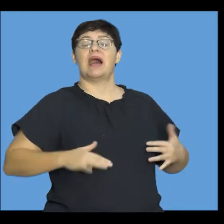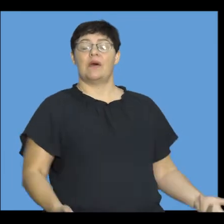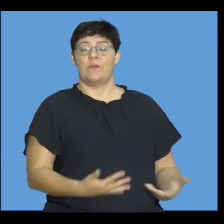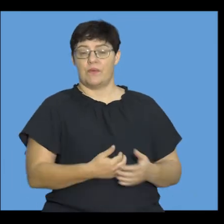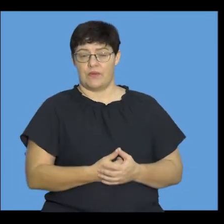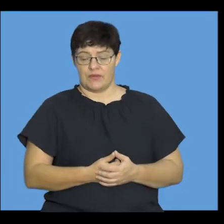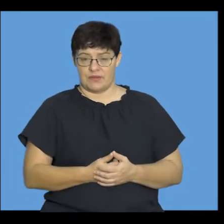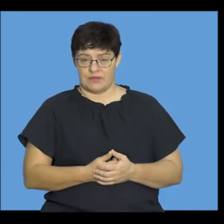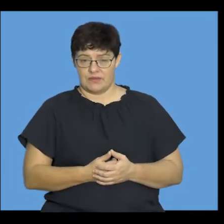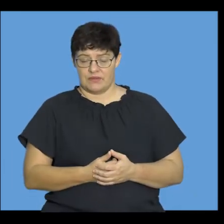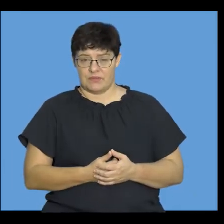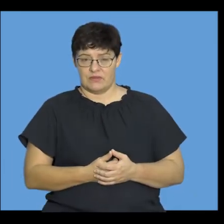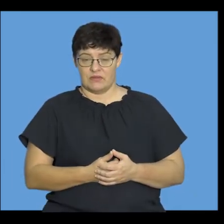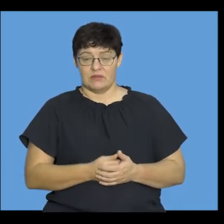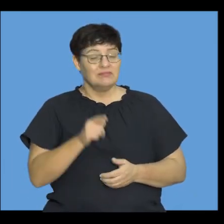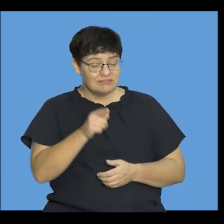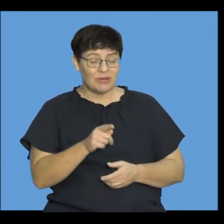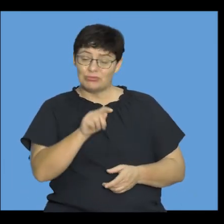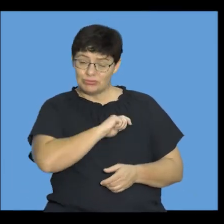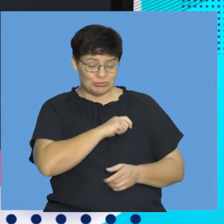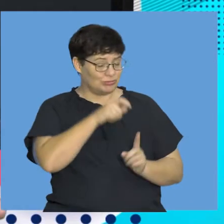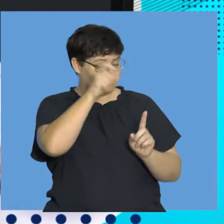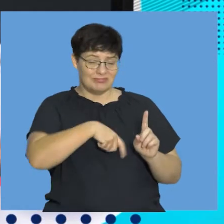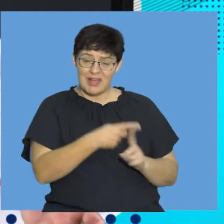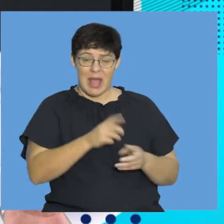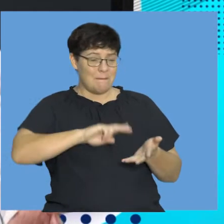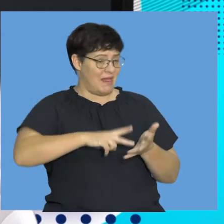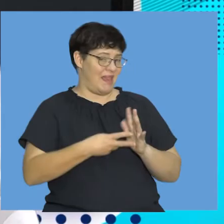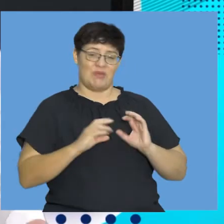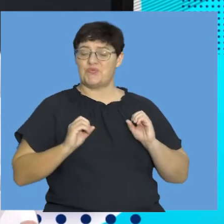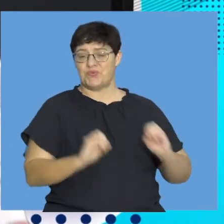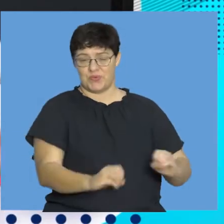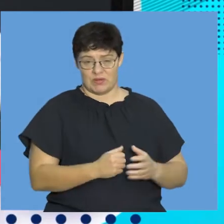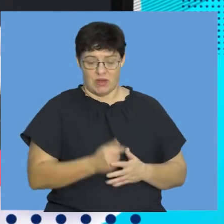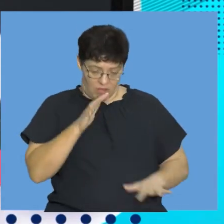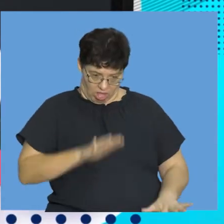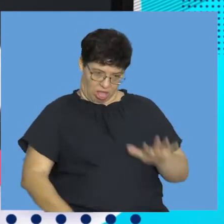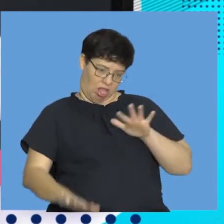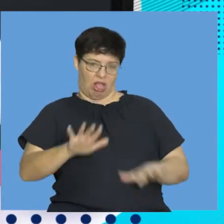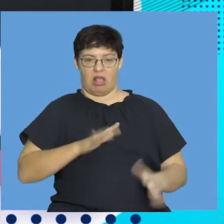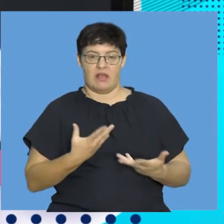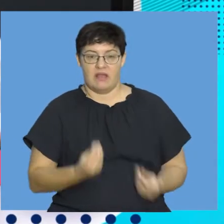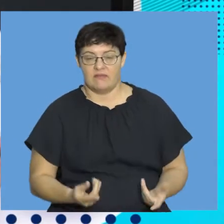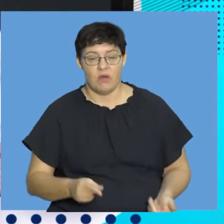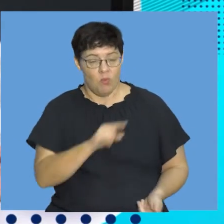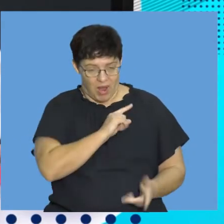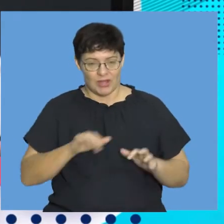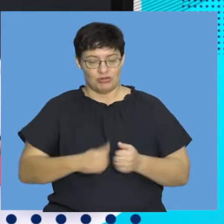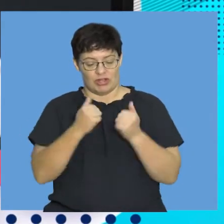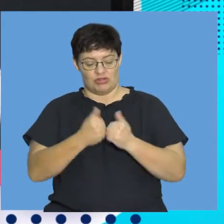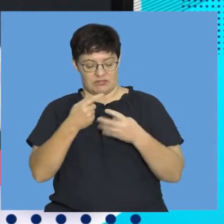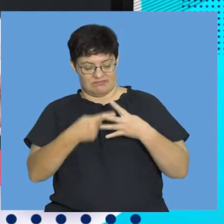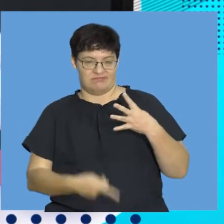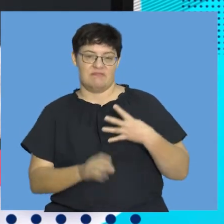plan going to help her? Clearly, there was no plan in place. And as a result, she's now in the